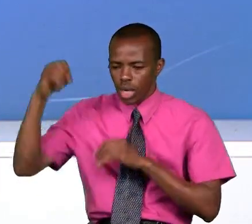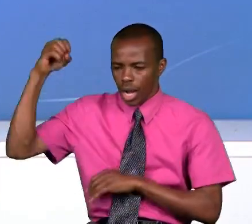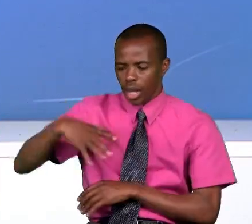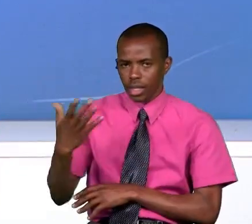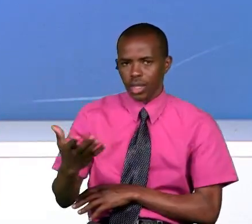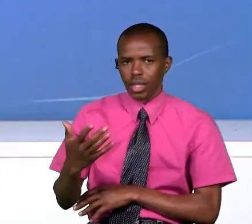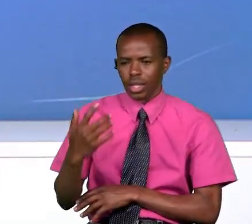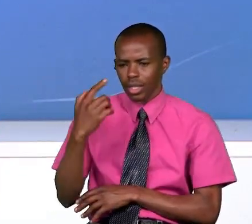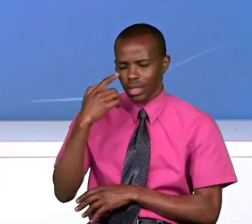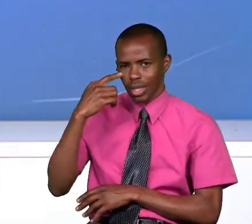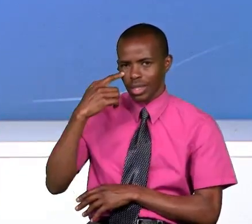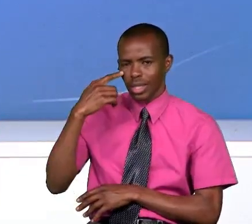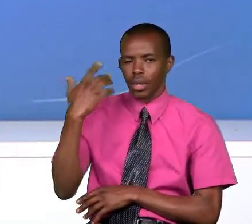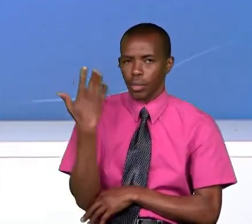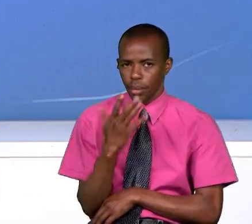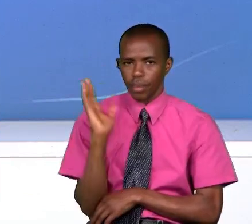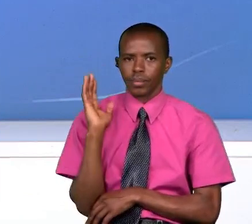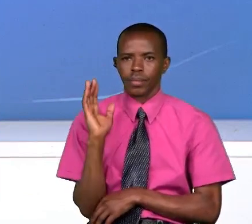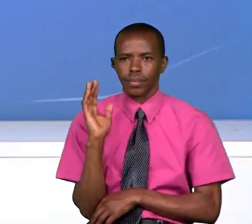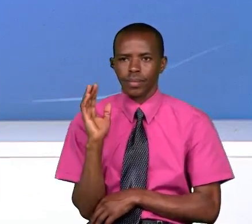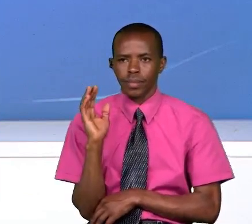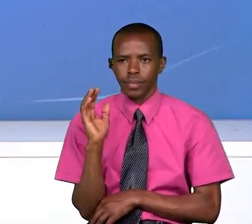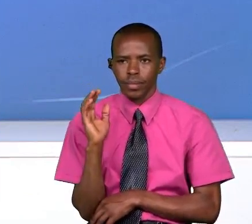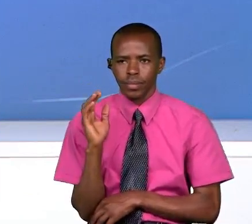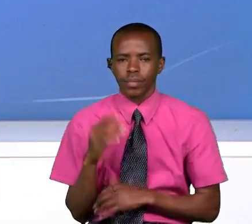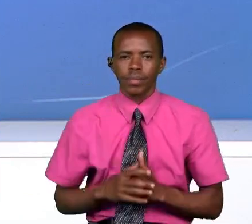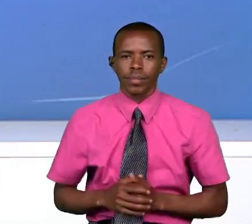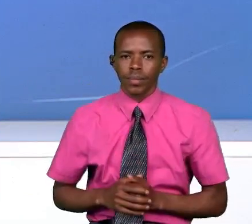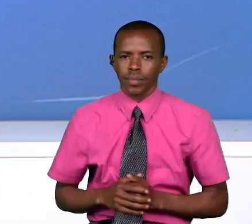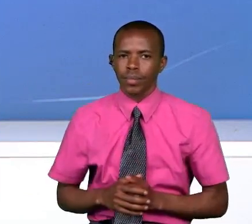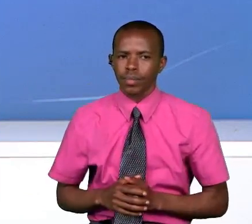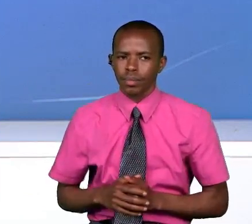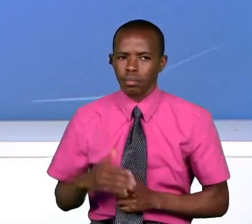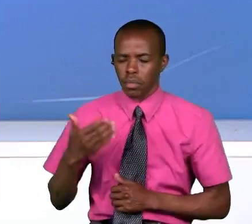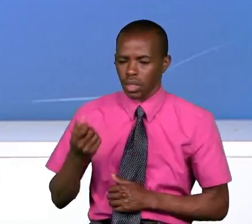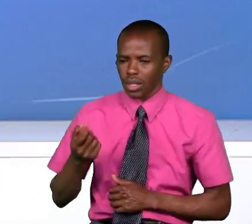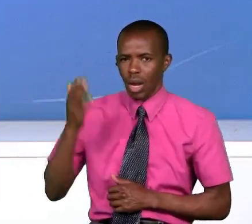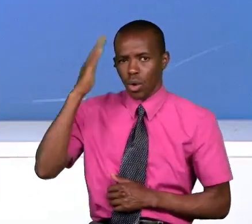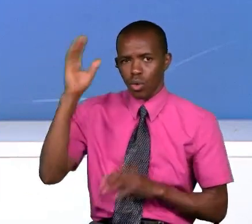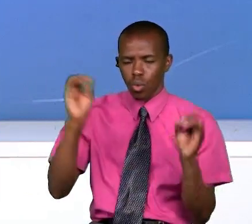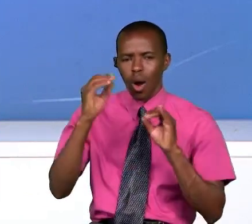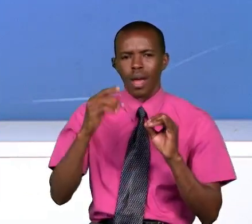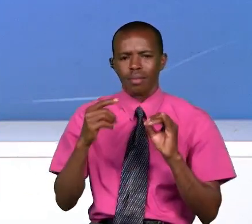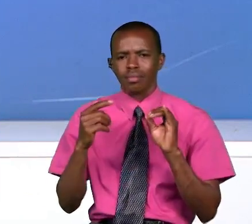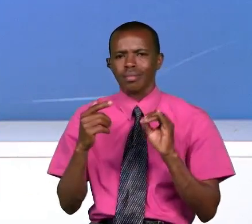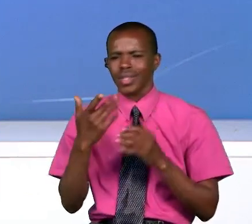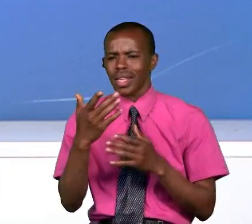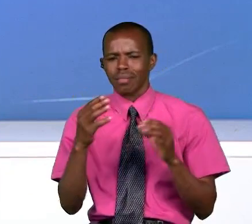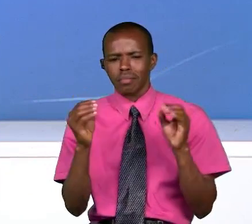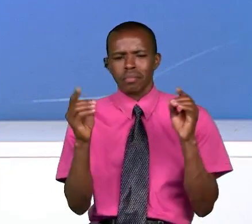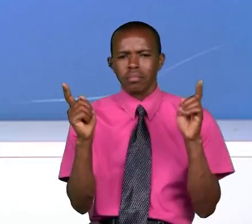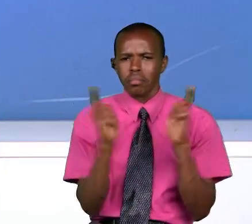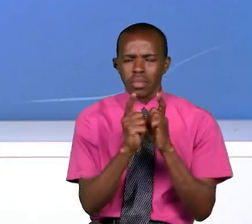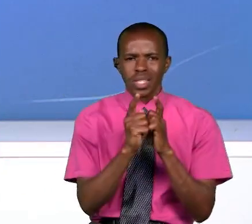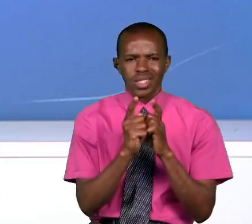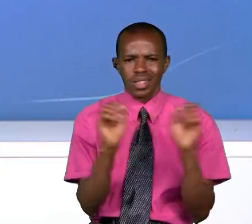We've already seen the light. Okay. Let me just finish. All right. I don't know why we should point like they cannot meet. They